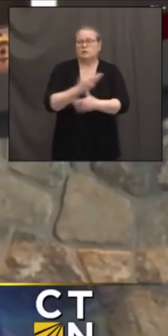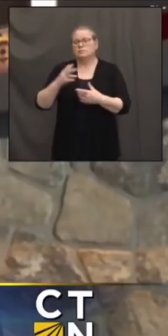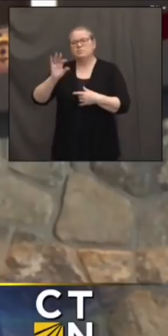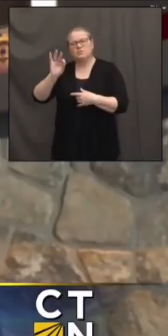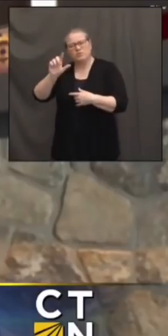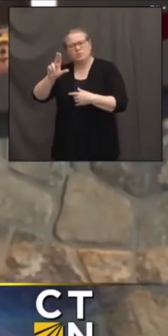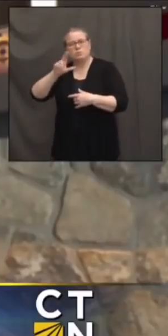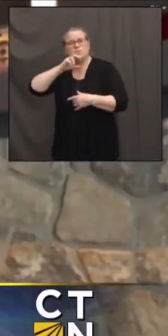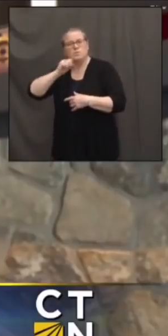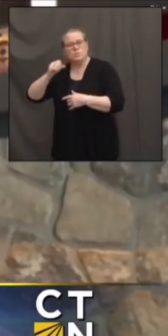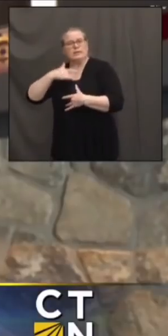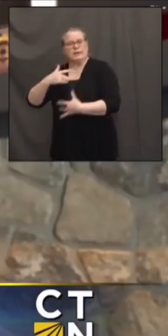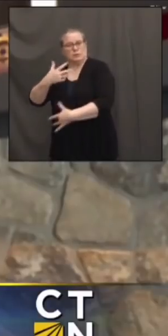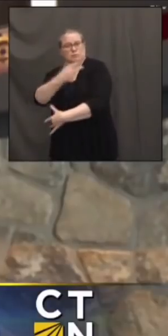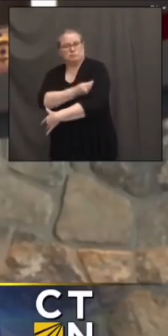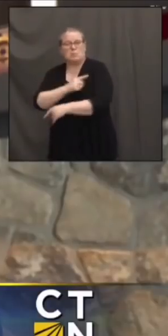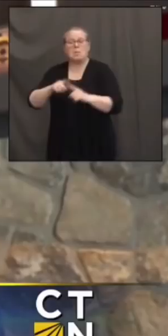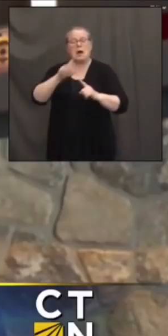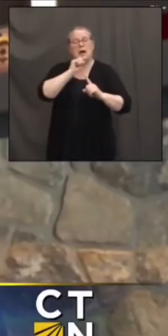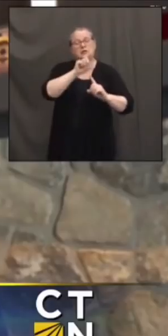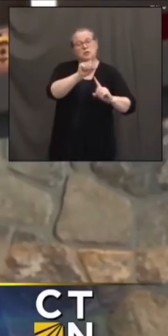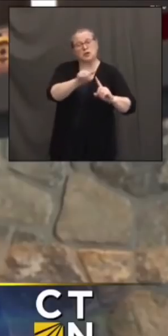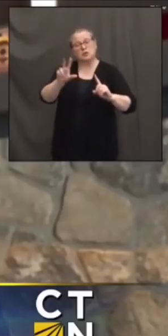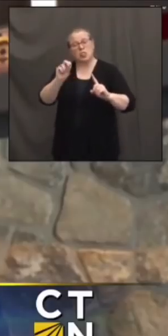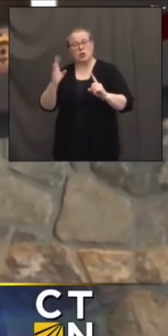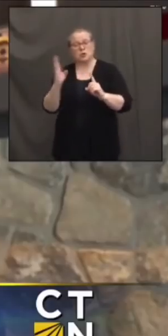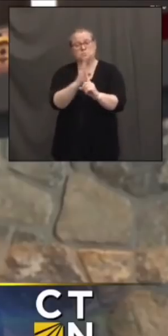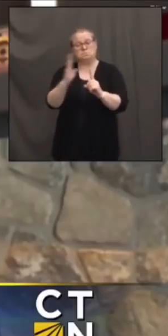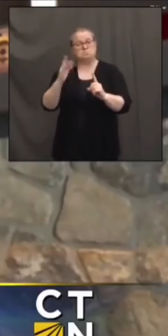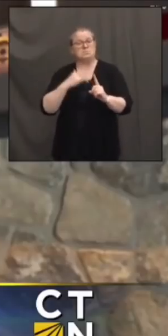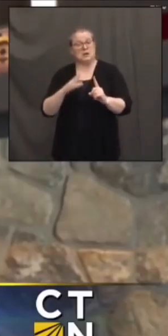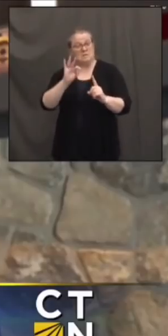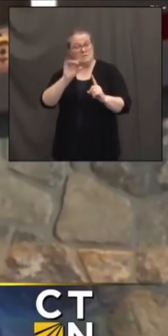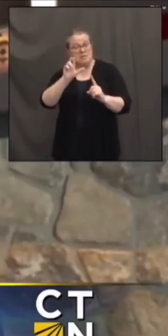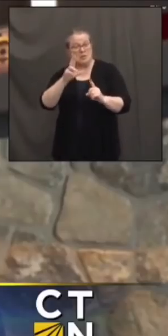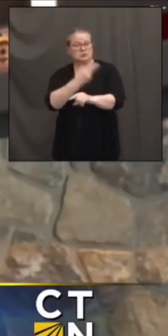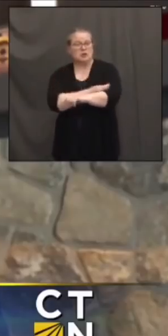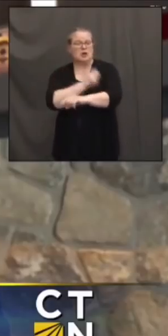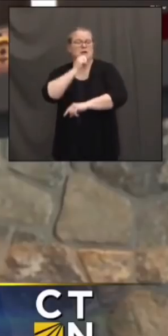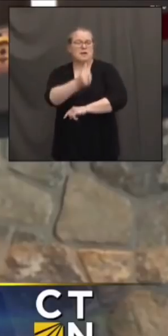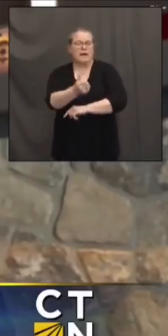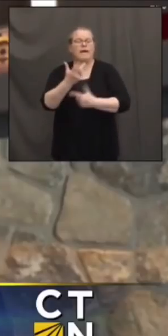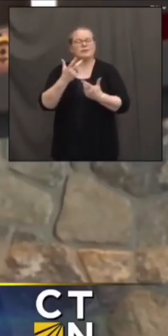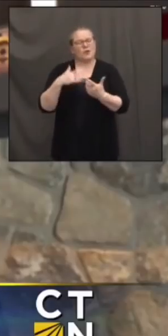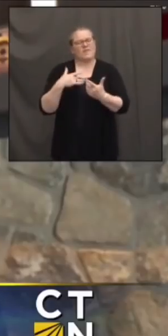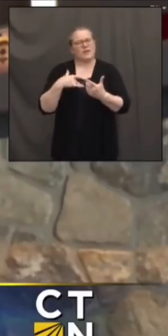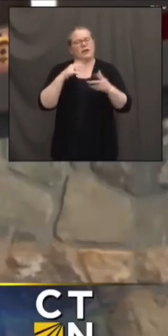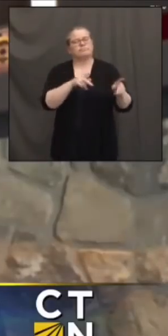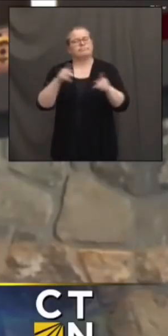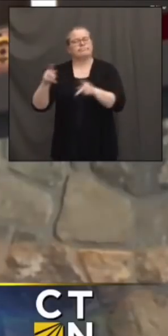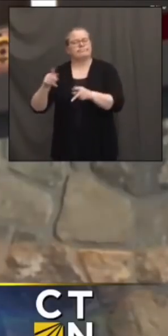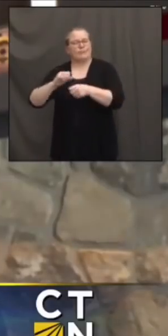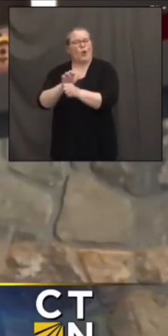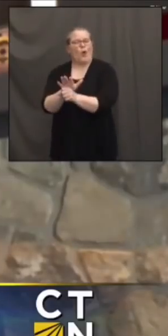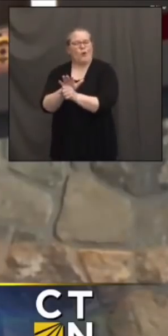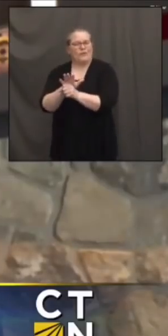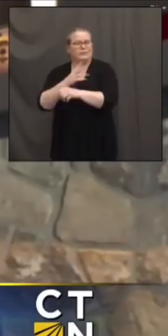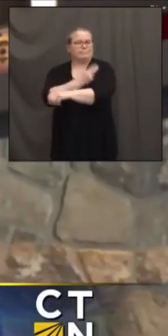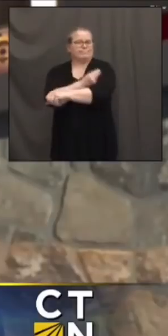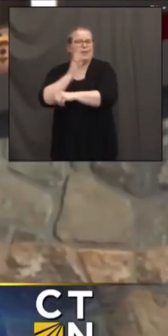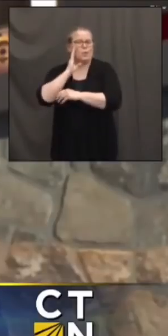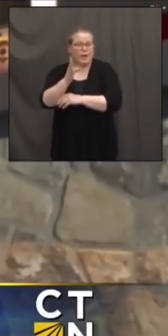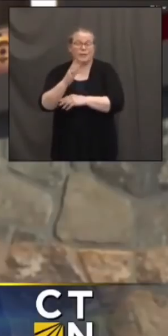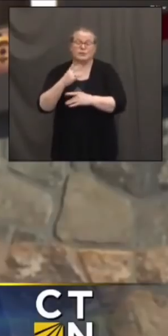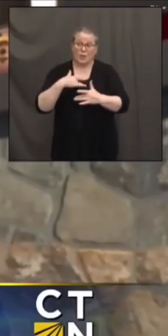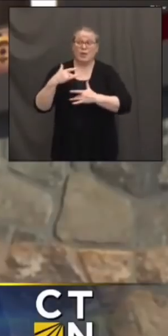45-year-old demographic. And I think as we get into that demographic now, and eligibility expands, I worry that the demand's not going to be there.